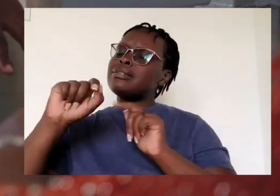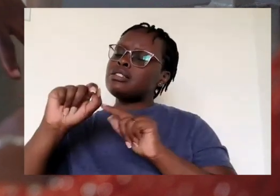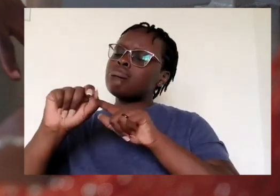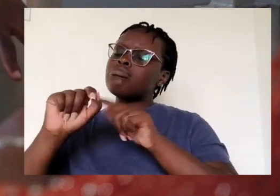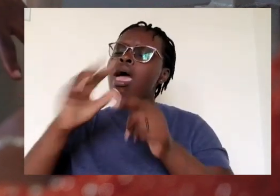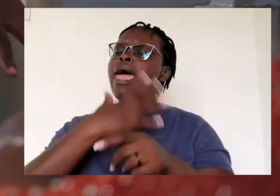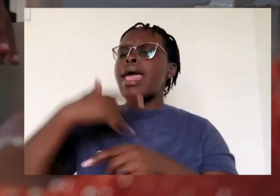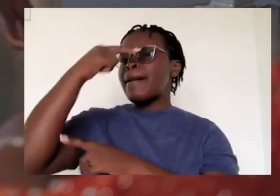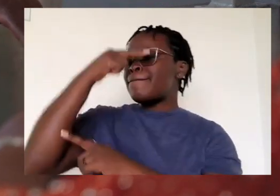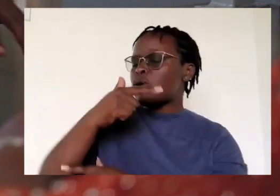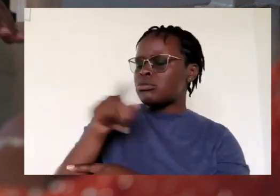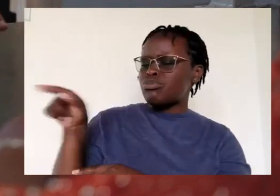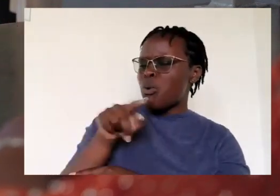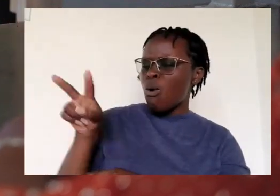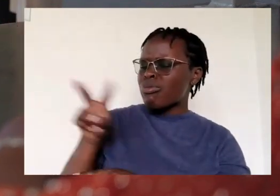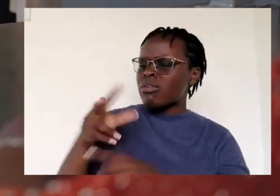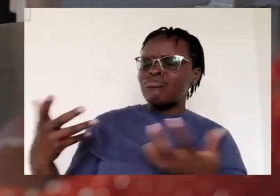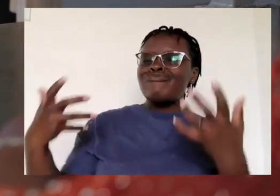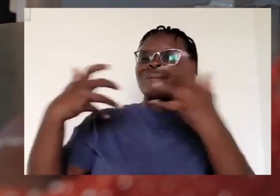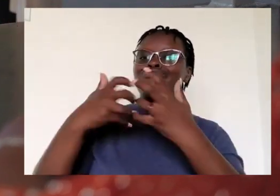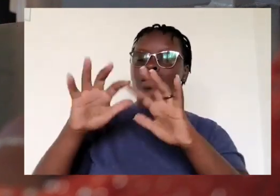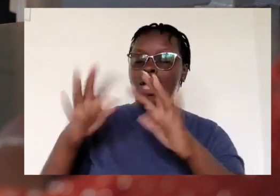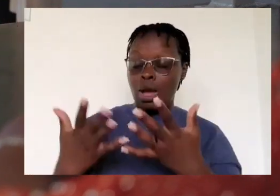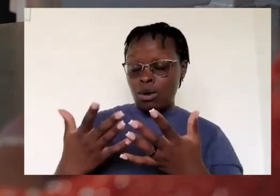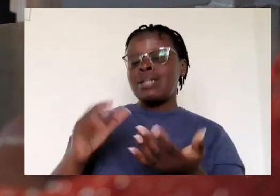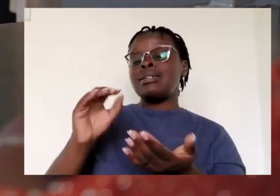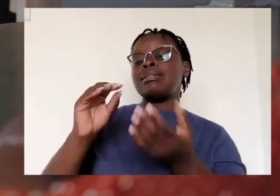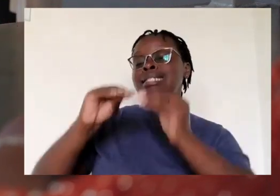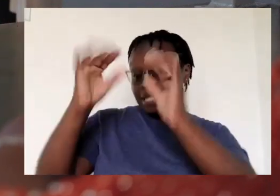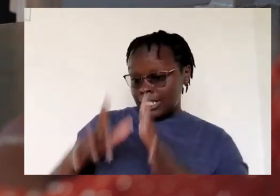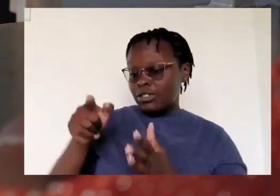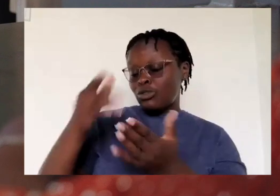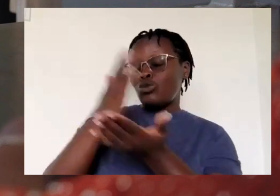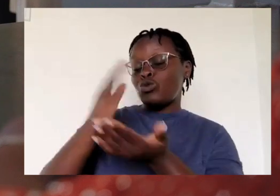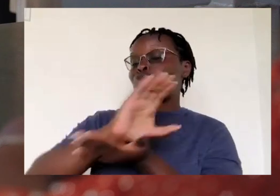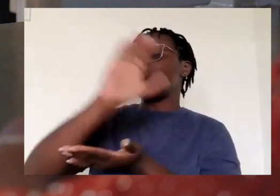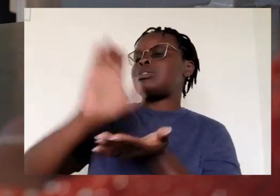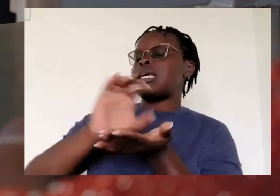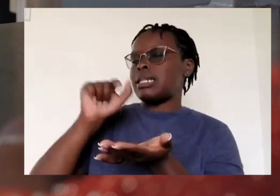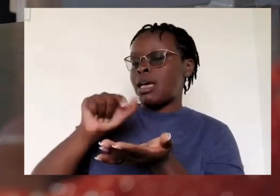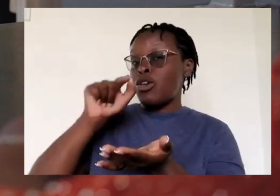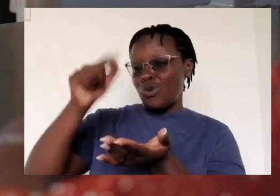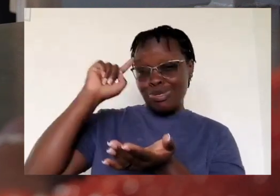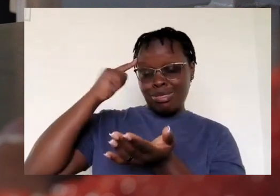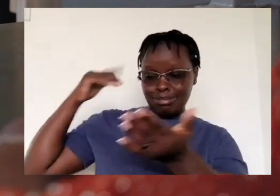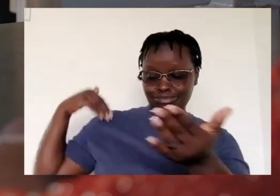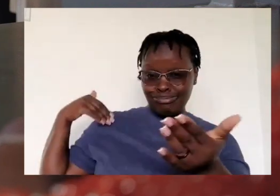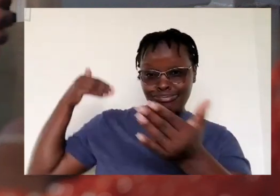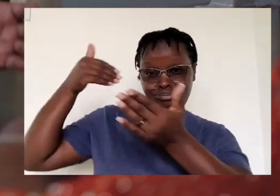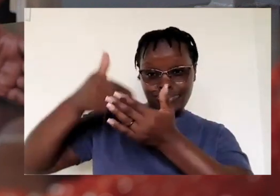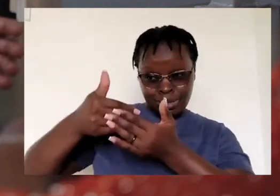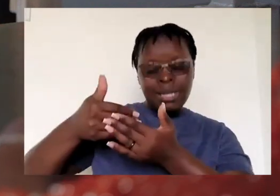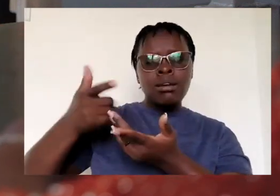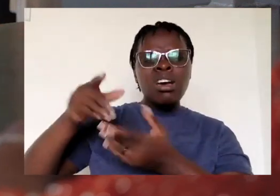and, policy on resource mobilization and partnership. And of course, teachers are at the center of it. Yes. Do you think that so far